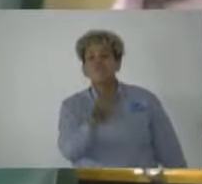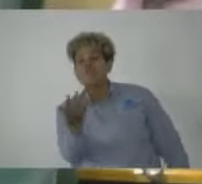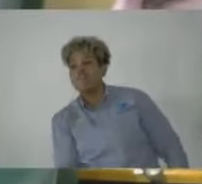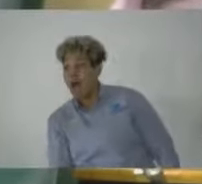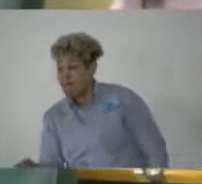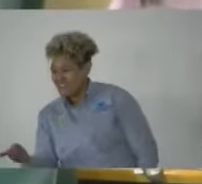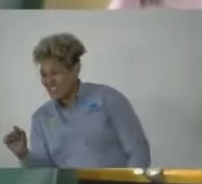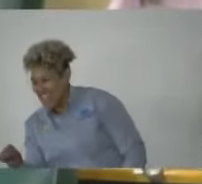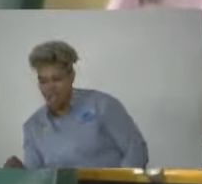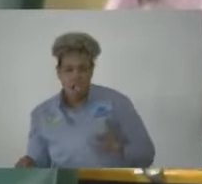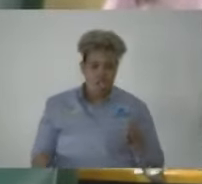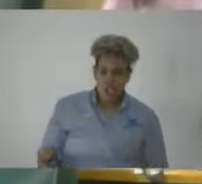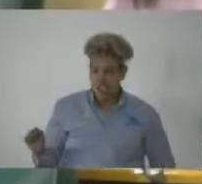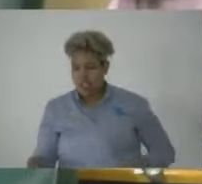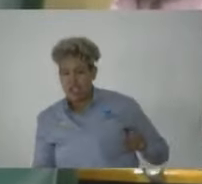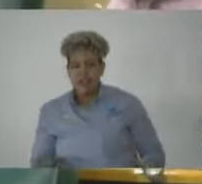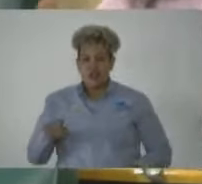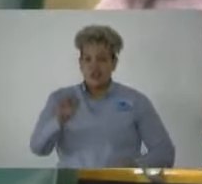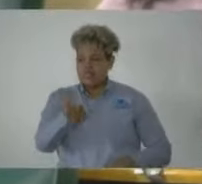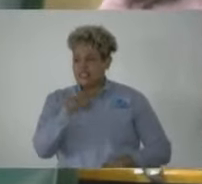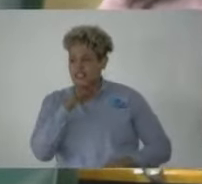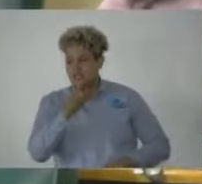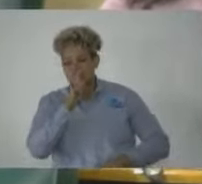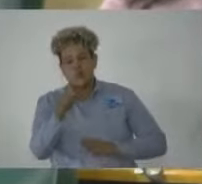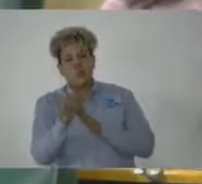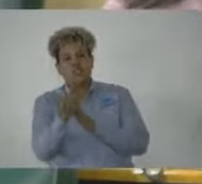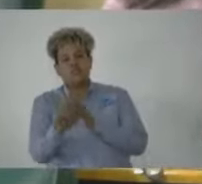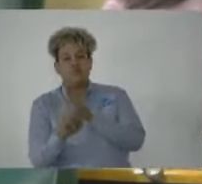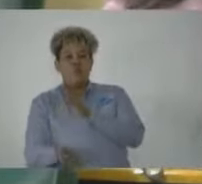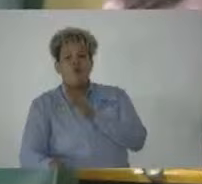not leadership that you can trust.